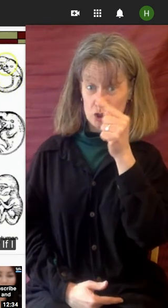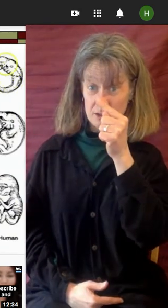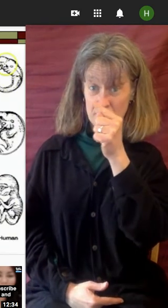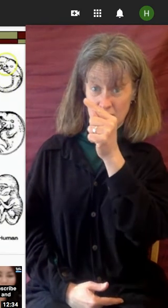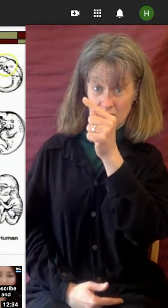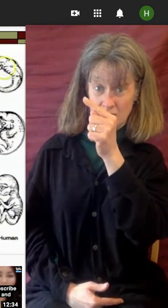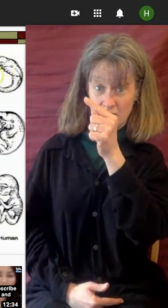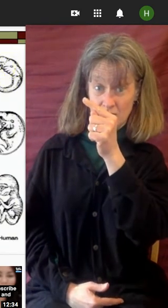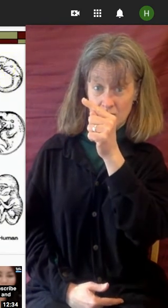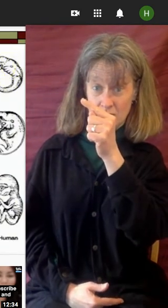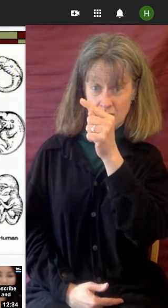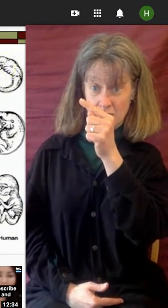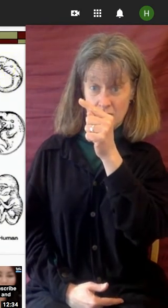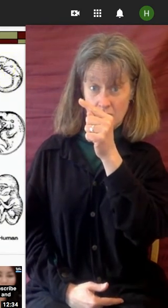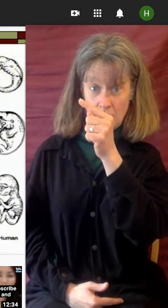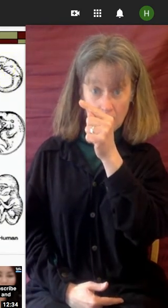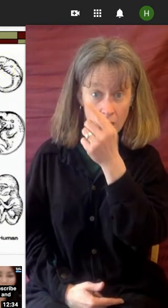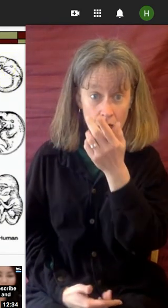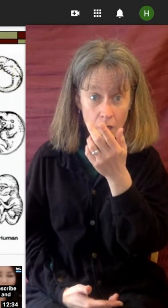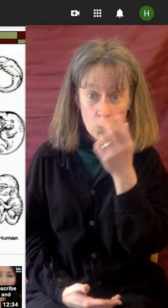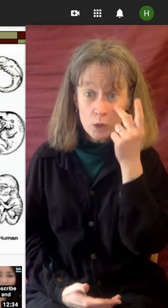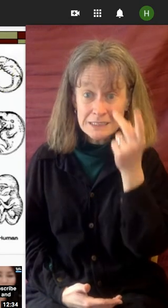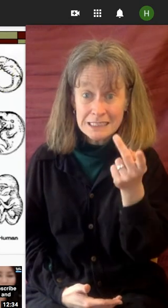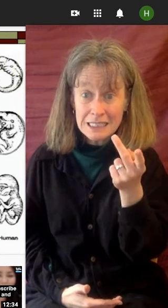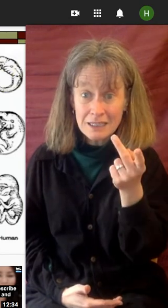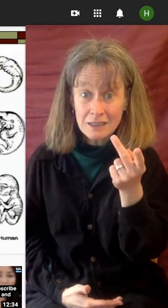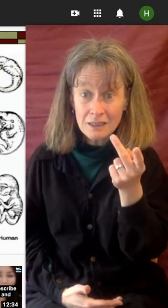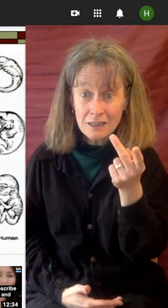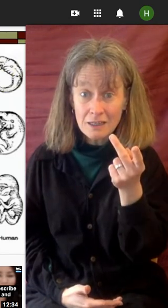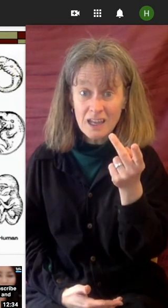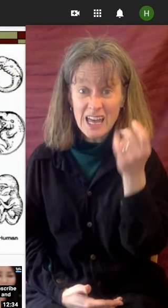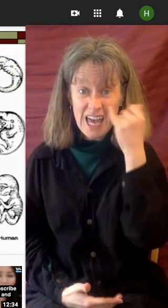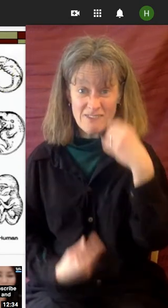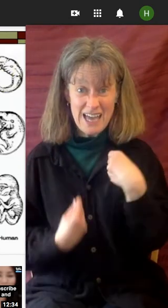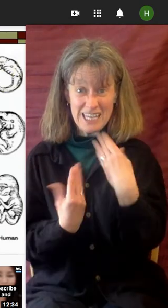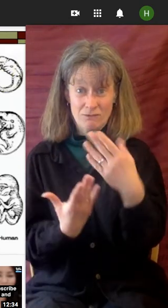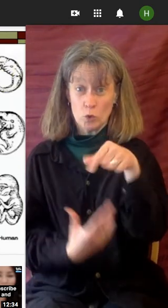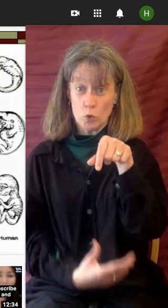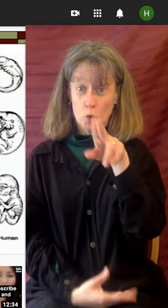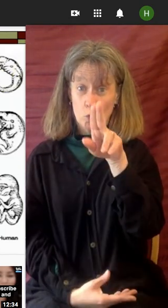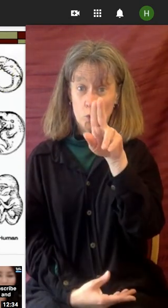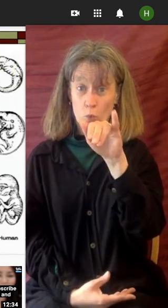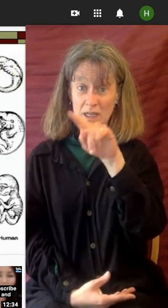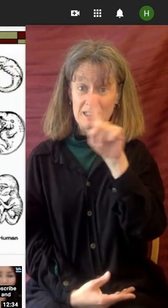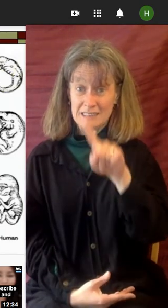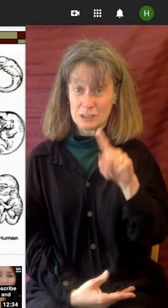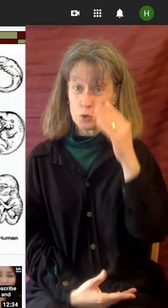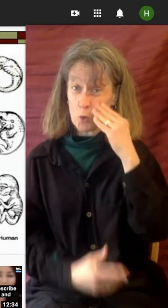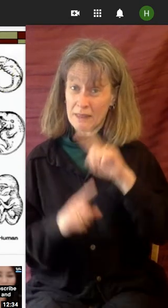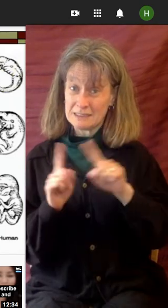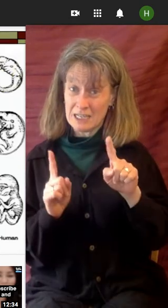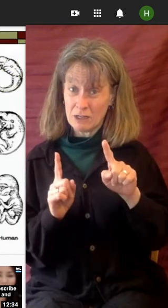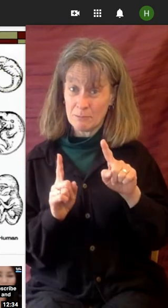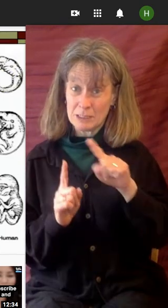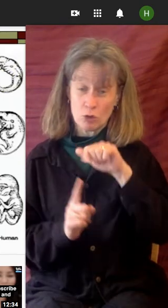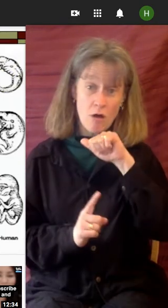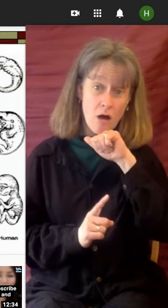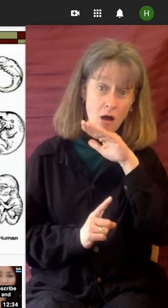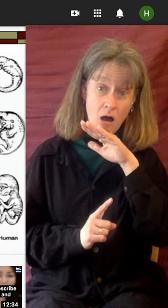If I gave you a quiz, could you tell the difference between a hog and a calf?